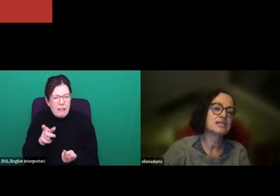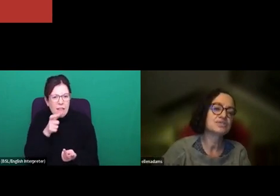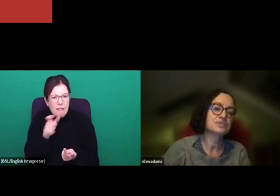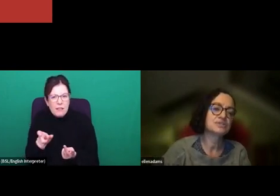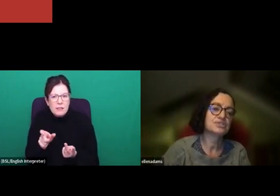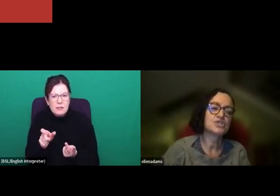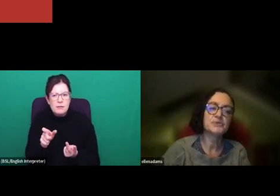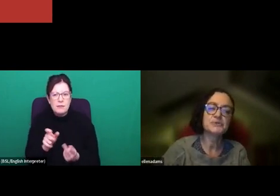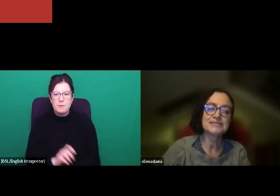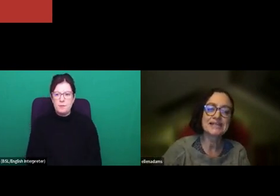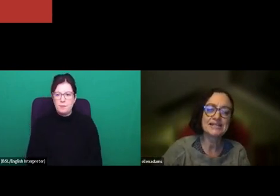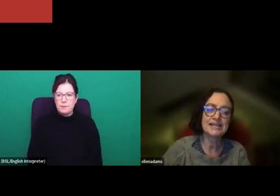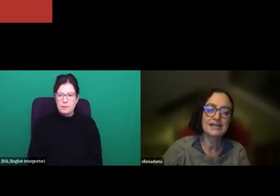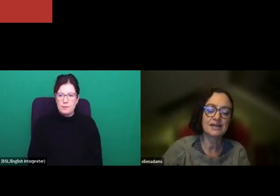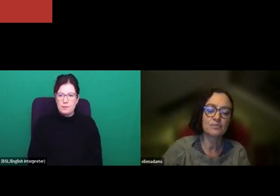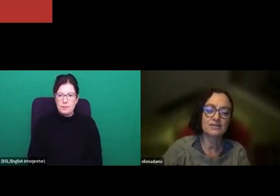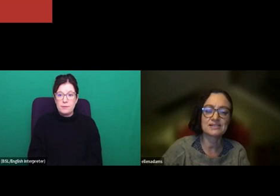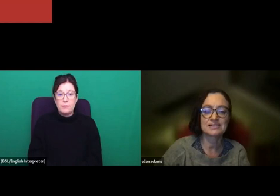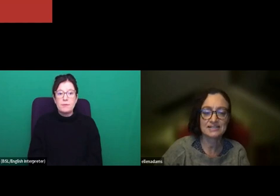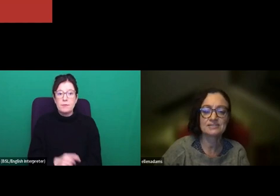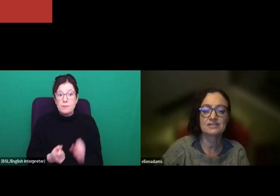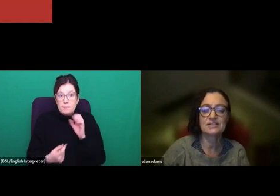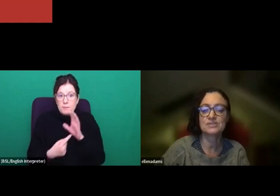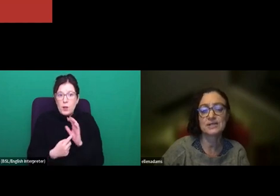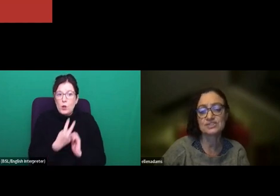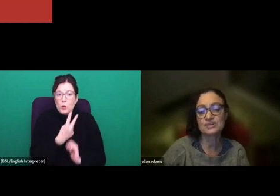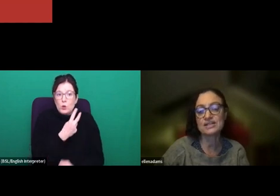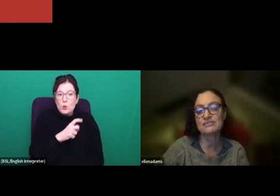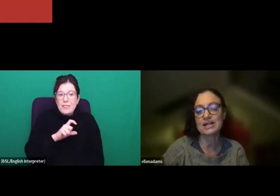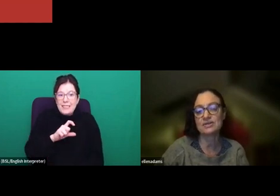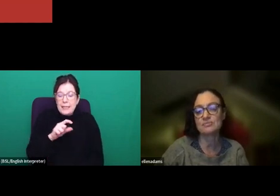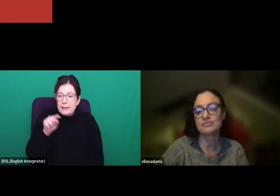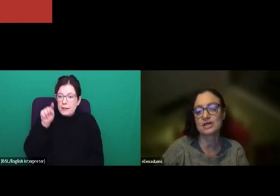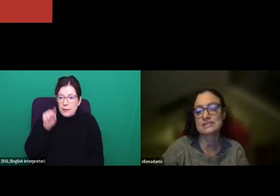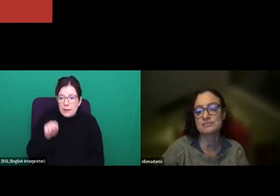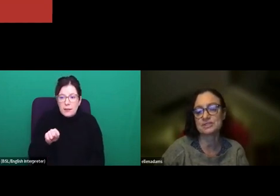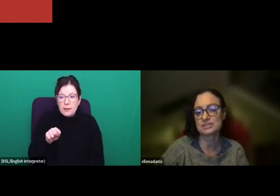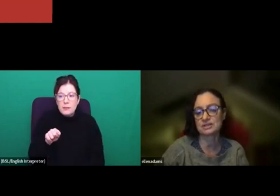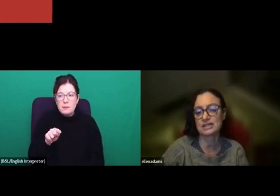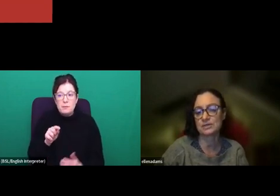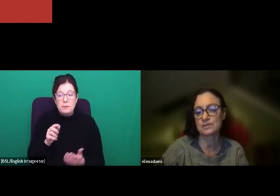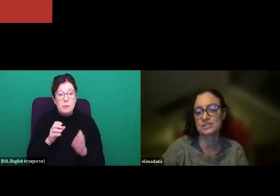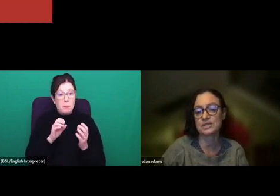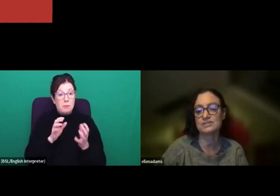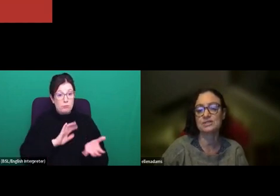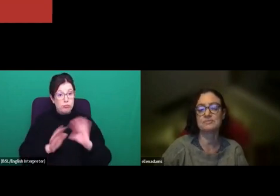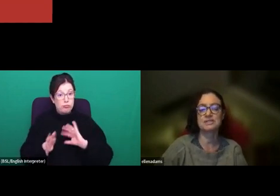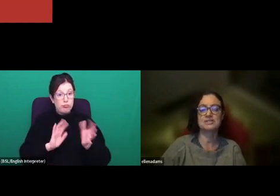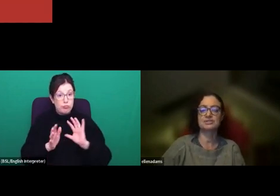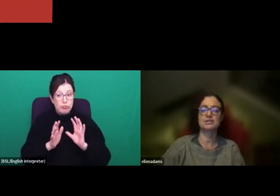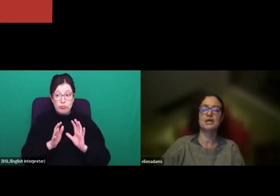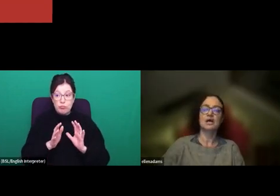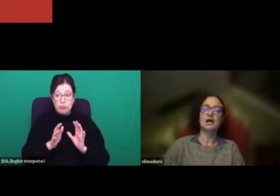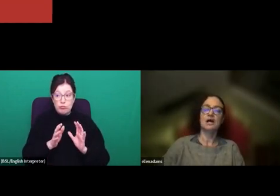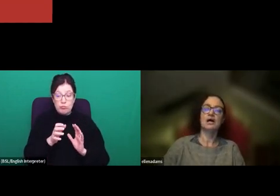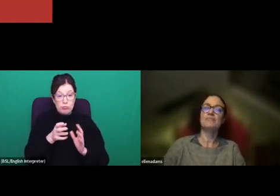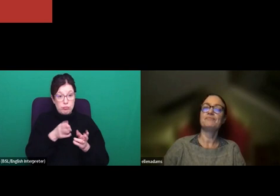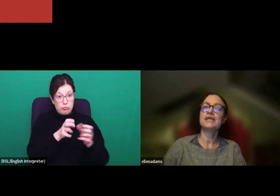just draw attention to 2C here, where it says case studies to illustrate the value of providing British Sign Language